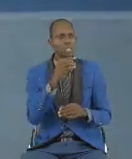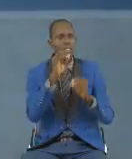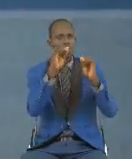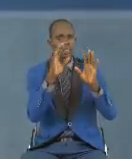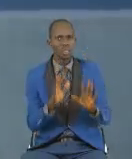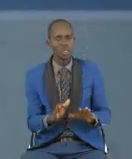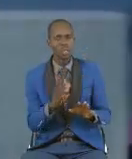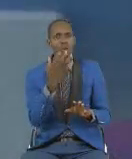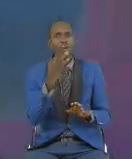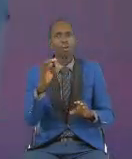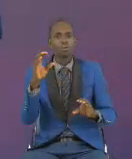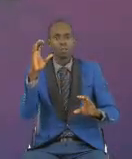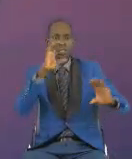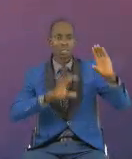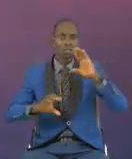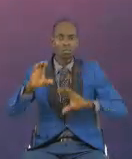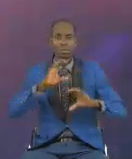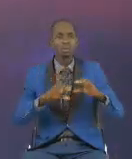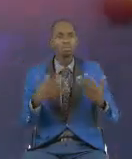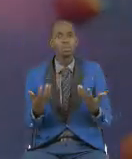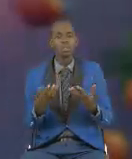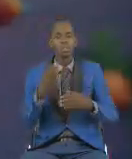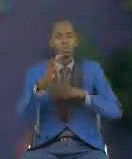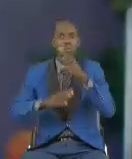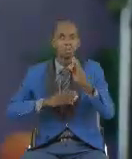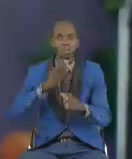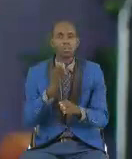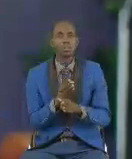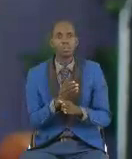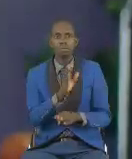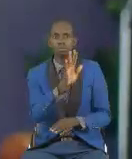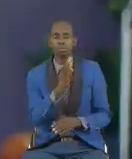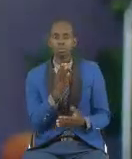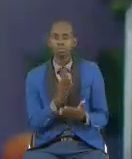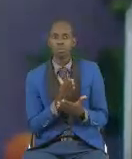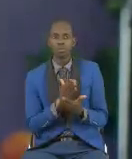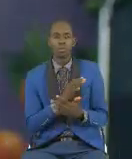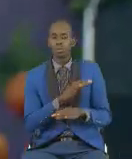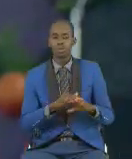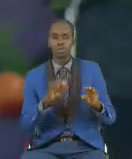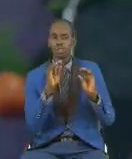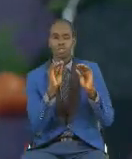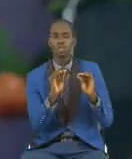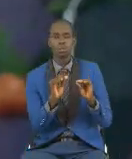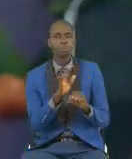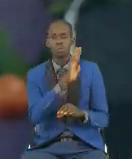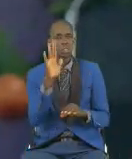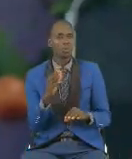chemistry, mathematics, biology, and they say, now, don't teach the curriculum. They'll never say